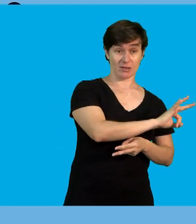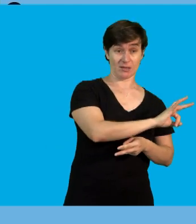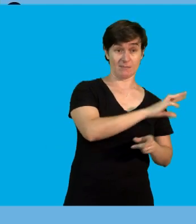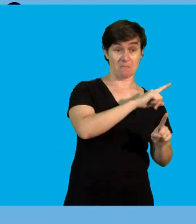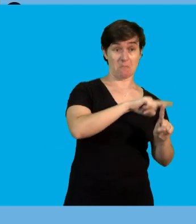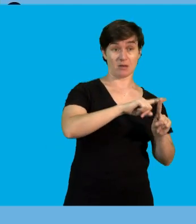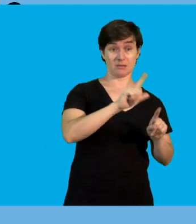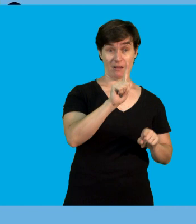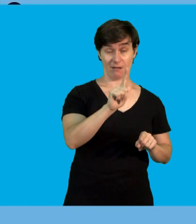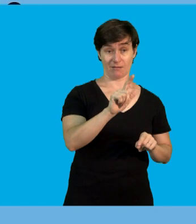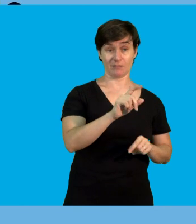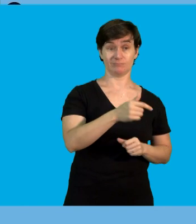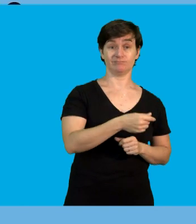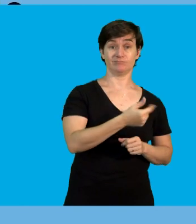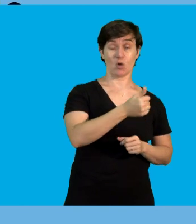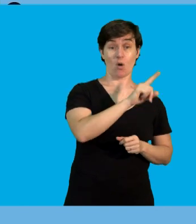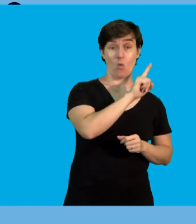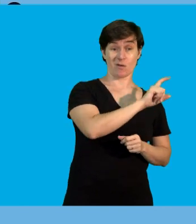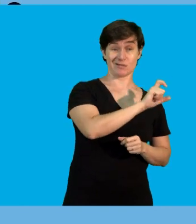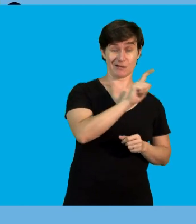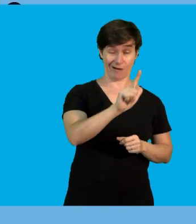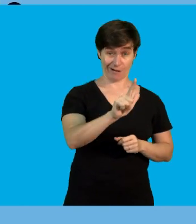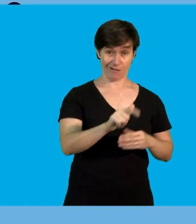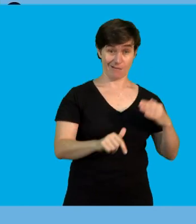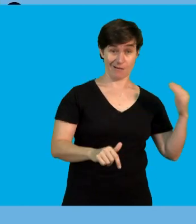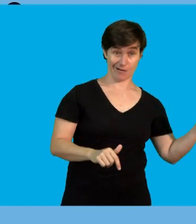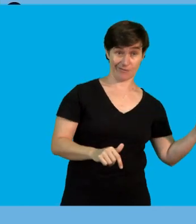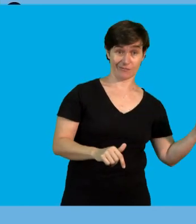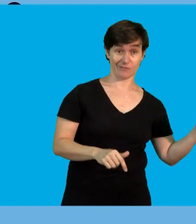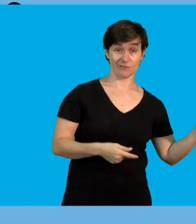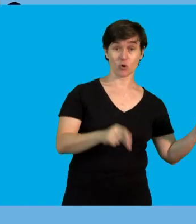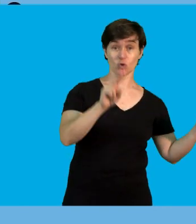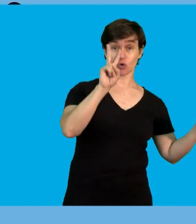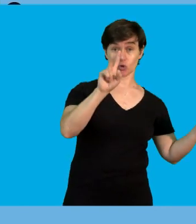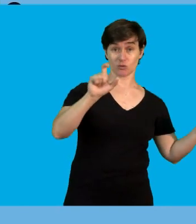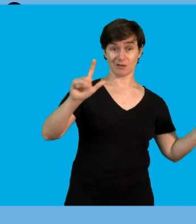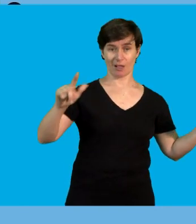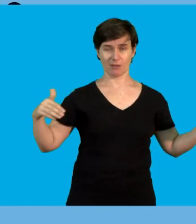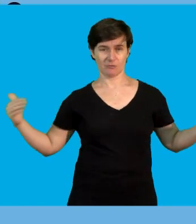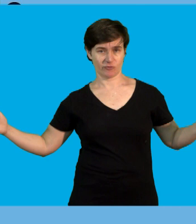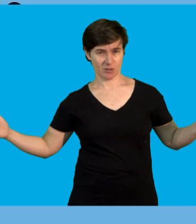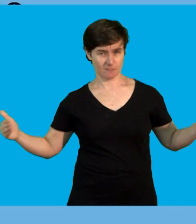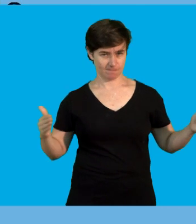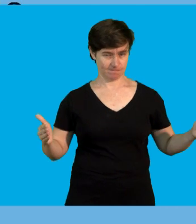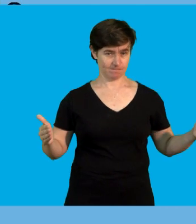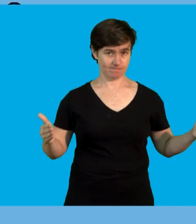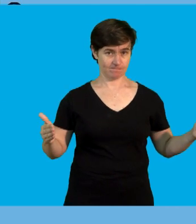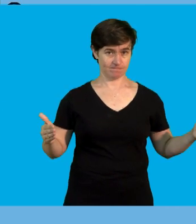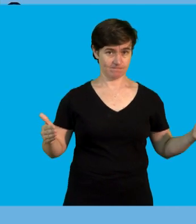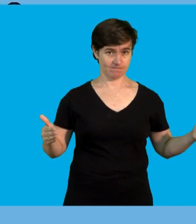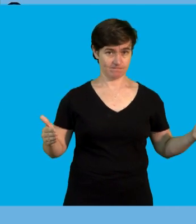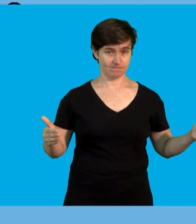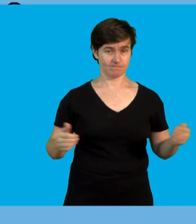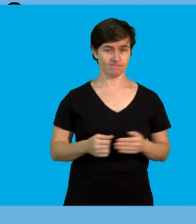on the right-hand side. With regards to the chlorine, we have 1 Cl on the left-hand side, and then we have 2 Cl on the right-hand